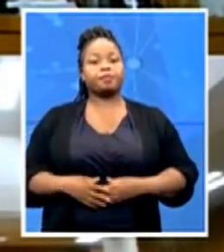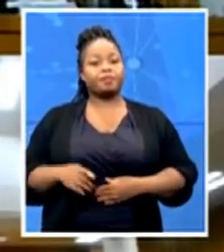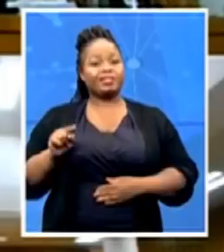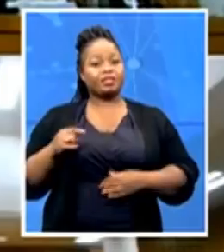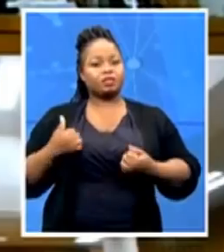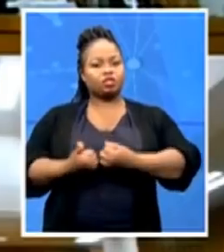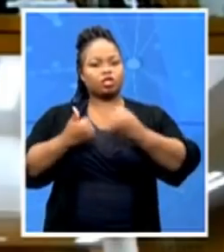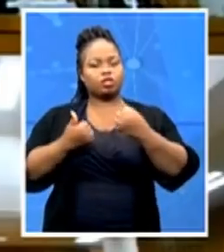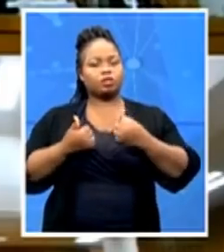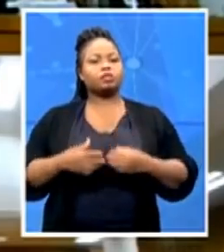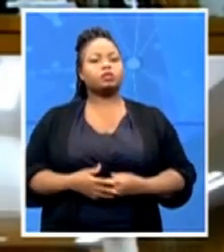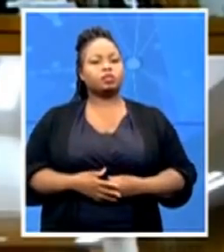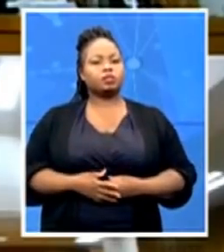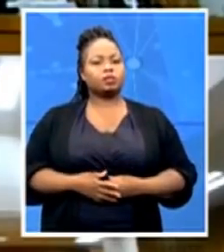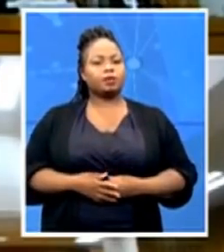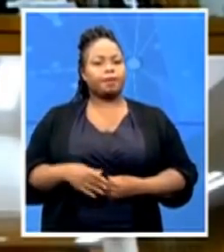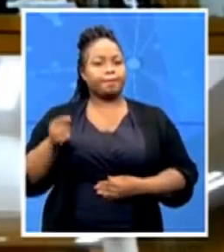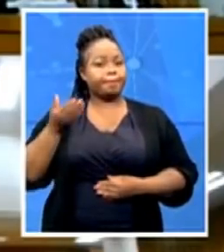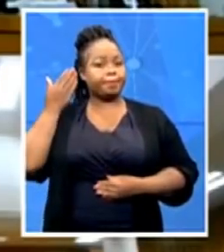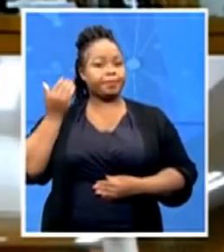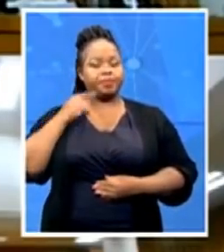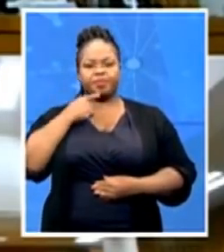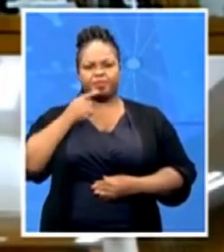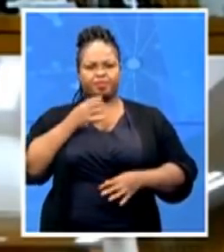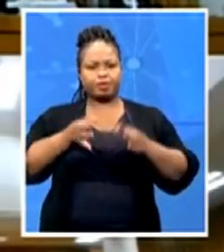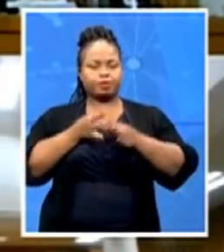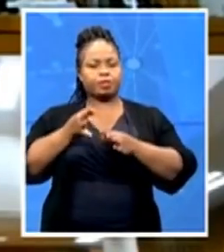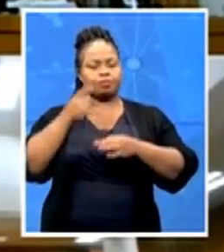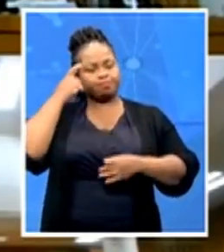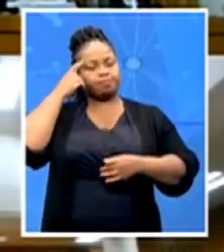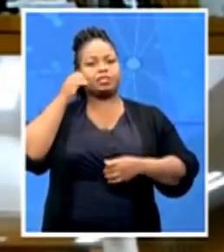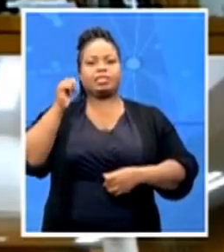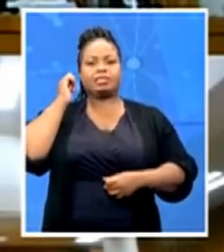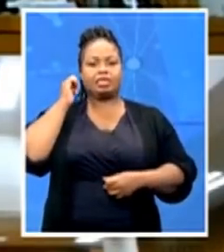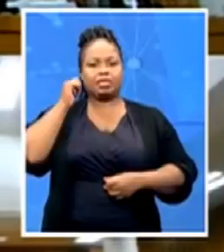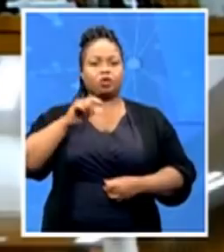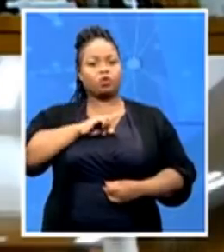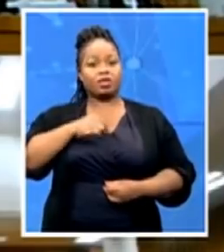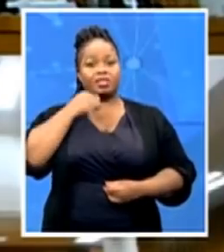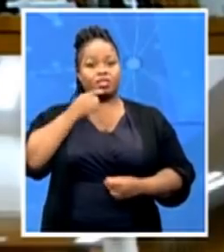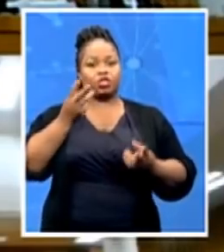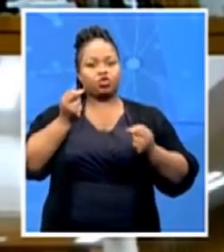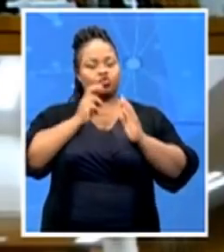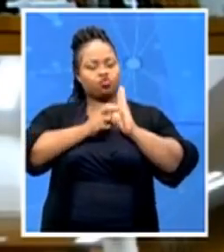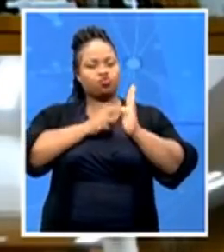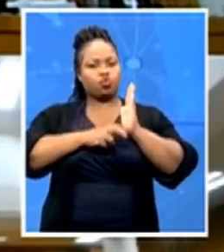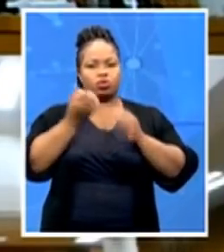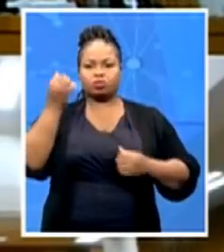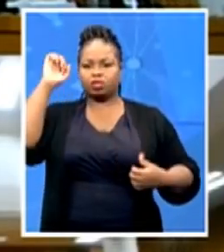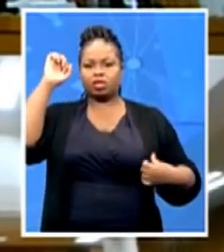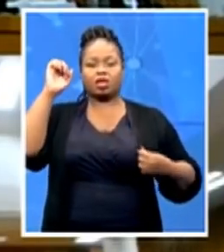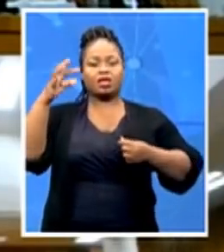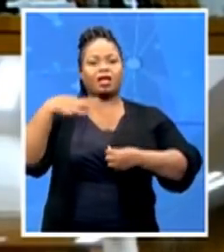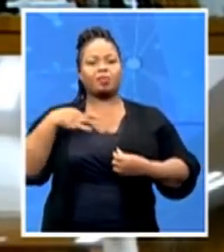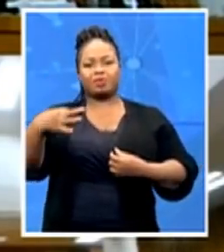was emphasized quite considerably yesterday. It's that the new rules deny the applicant the benefit of audi alteram